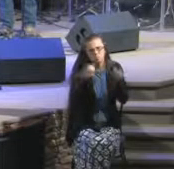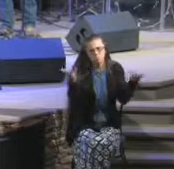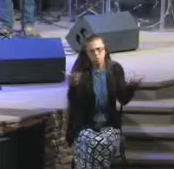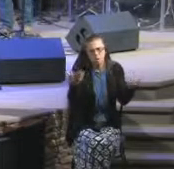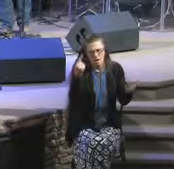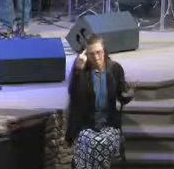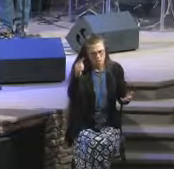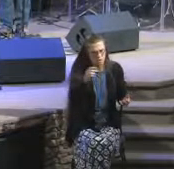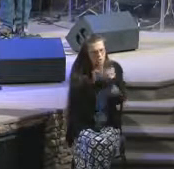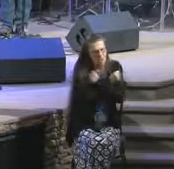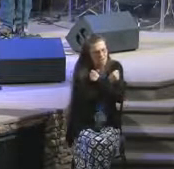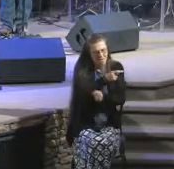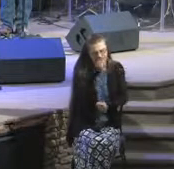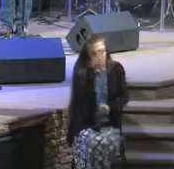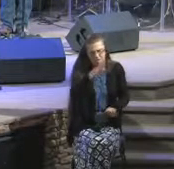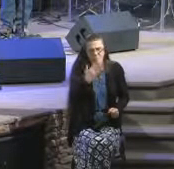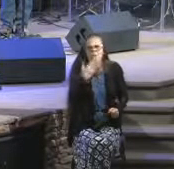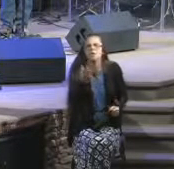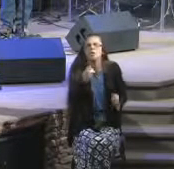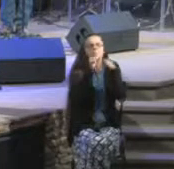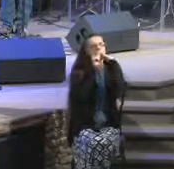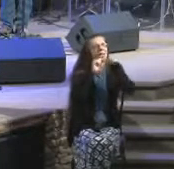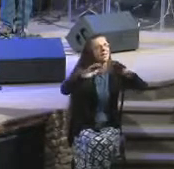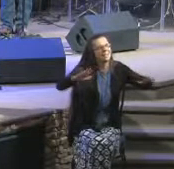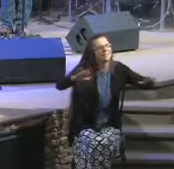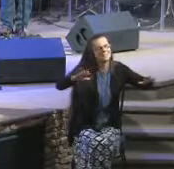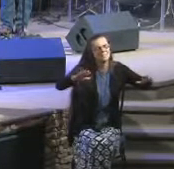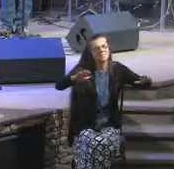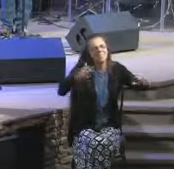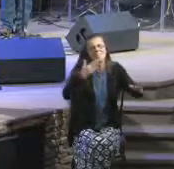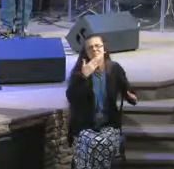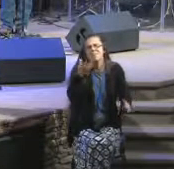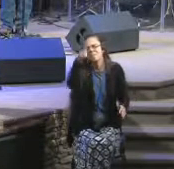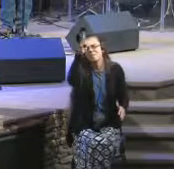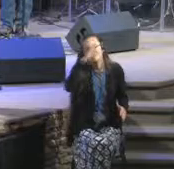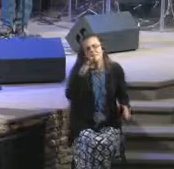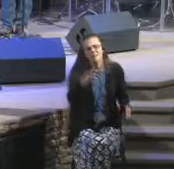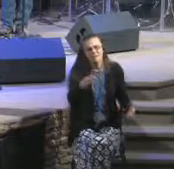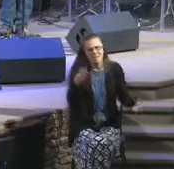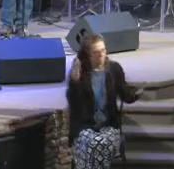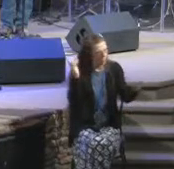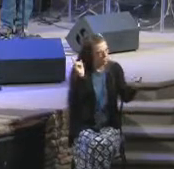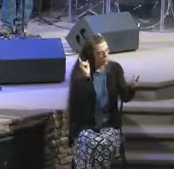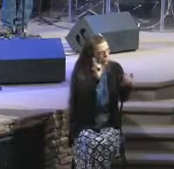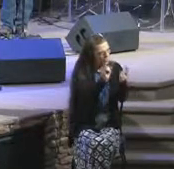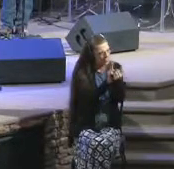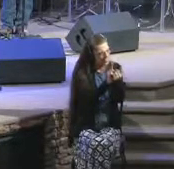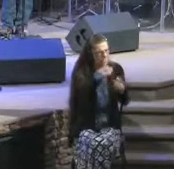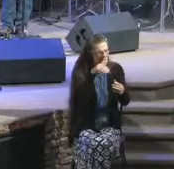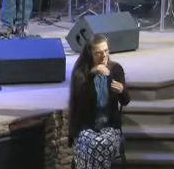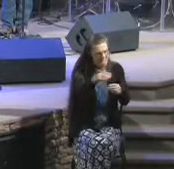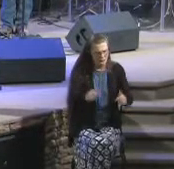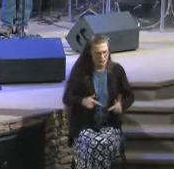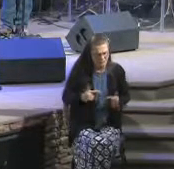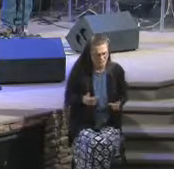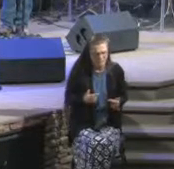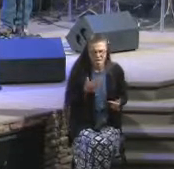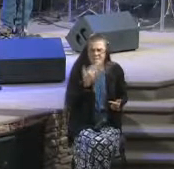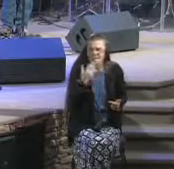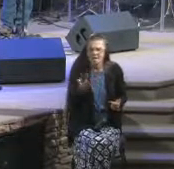for your love, God. We thank you, Lord, for your blessings. Lord, we thank you, God, for your provision in our life. Lord, we thank you, God,